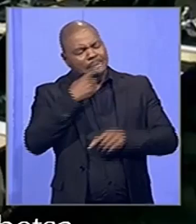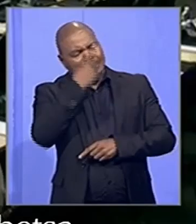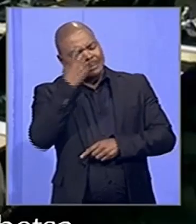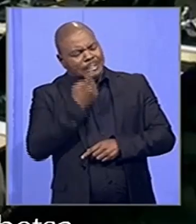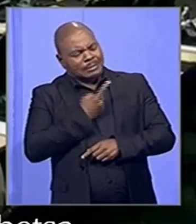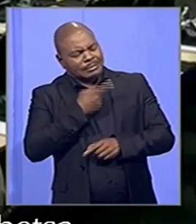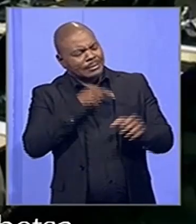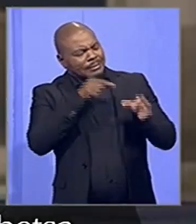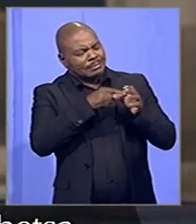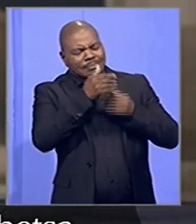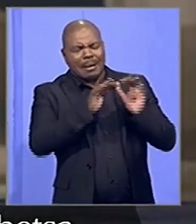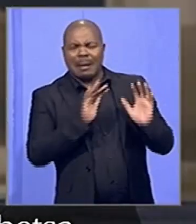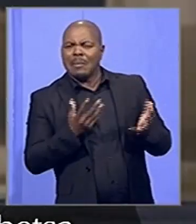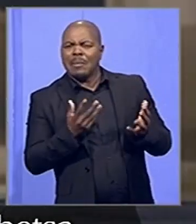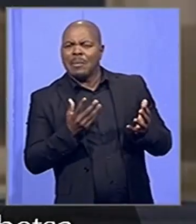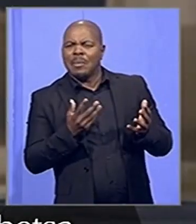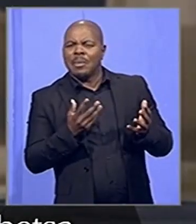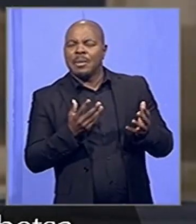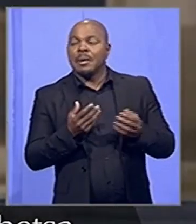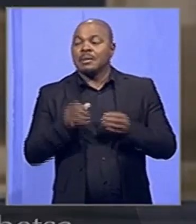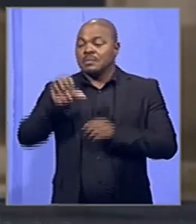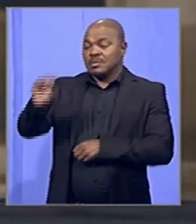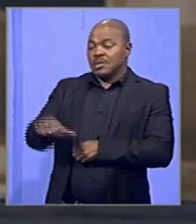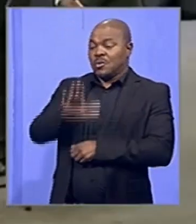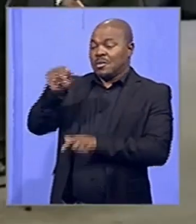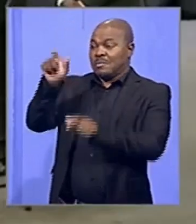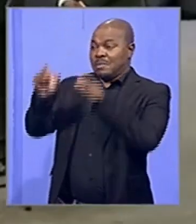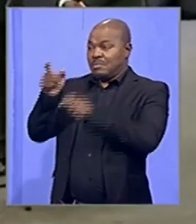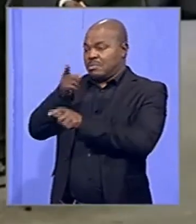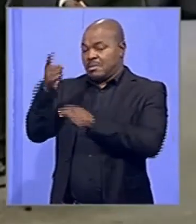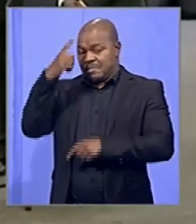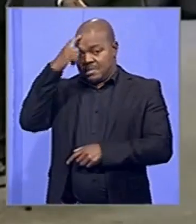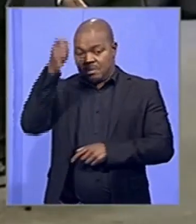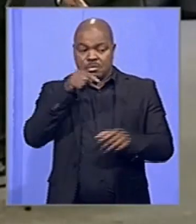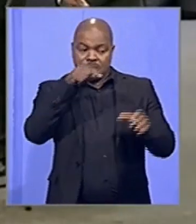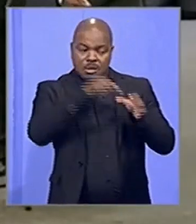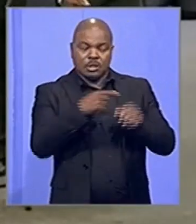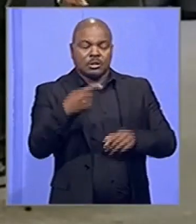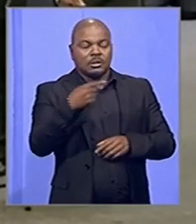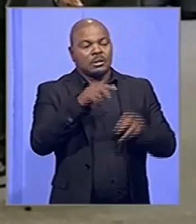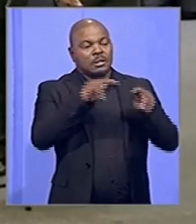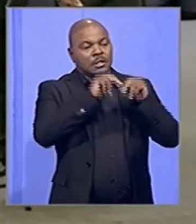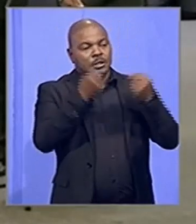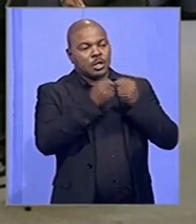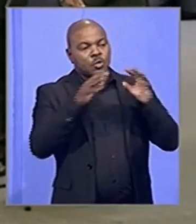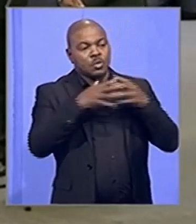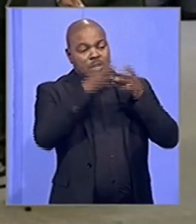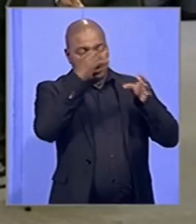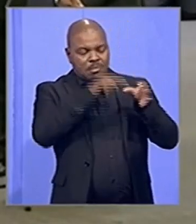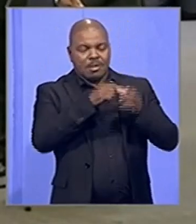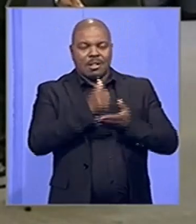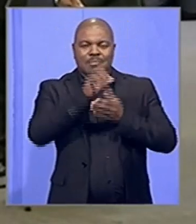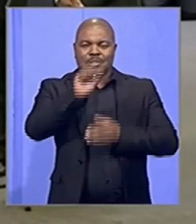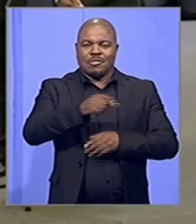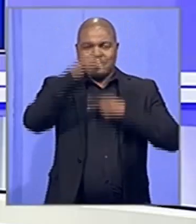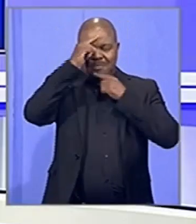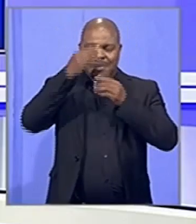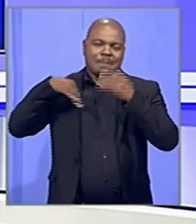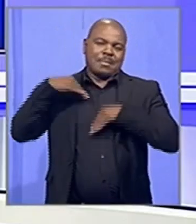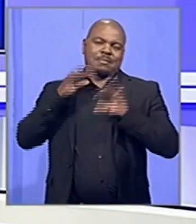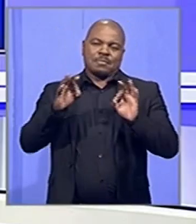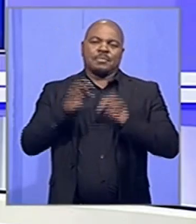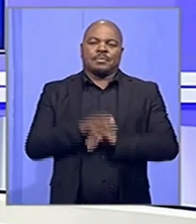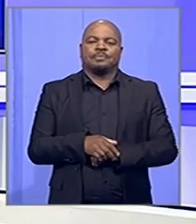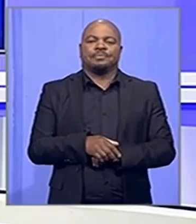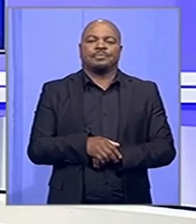jwang. Ma-Afrika Borwa a dumela hore puso ya setjhaba ka setjhaba e tla kgutlisetsa naha serithi sa yona.